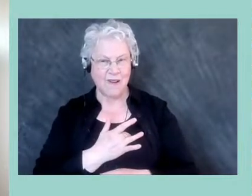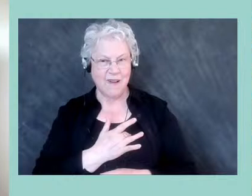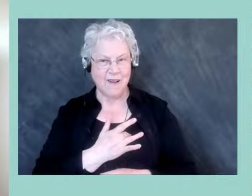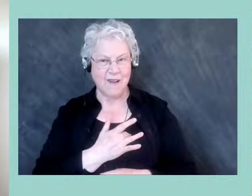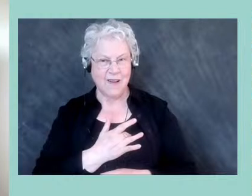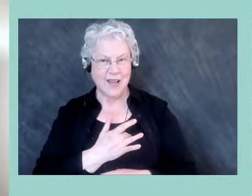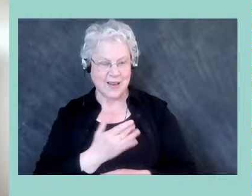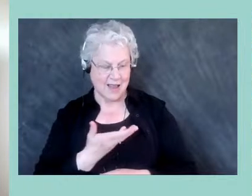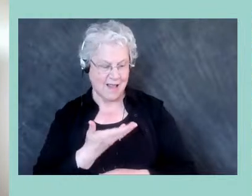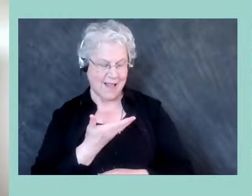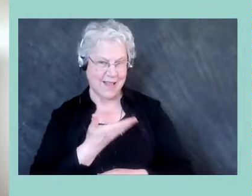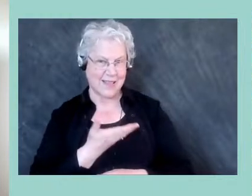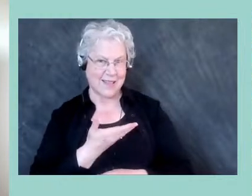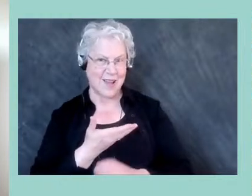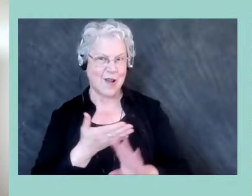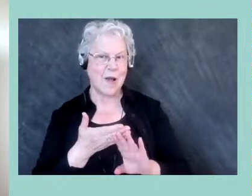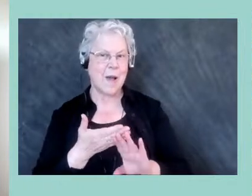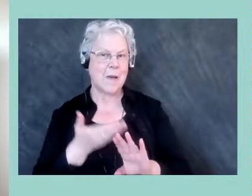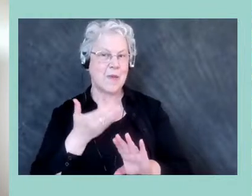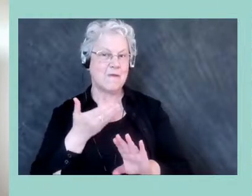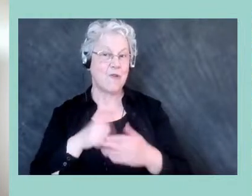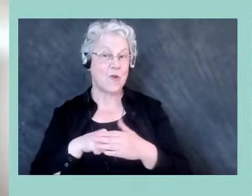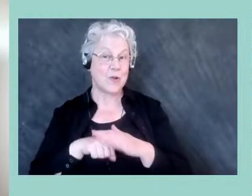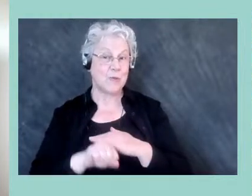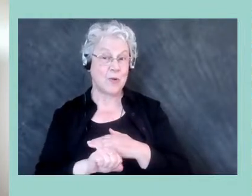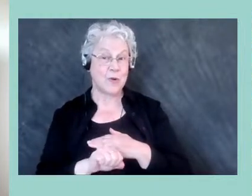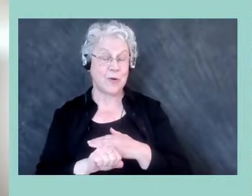existed even before your birth.